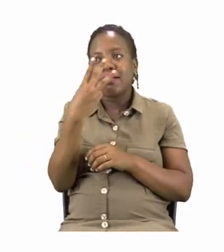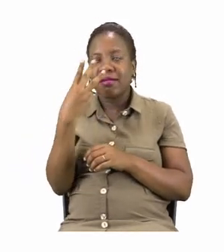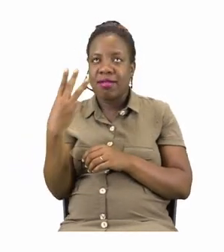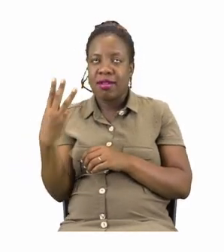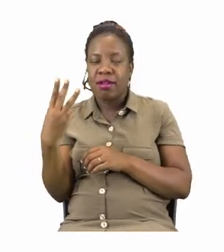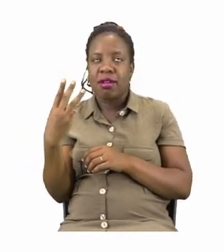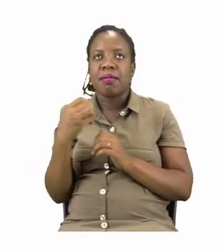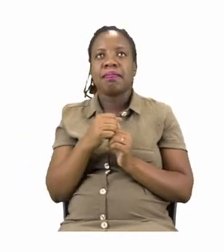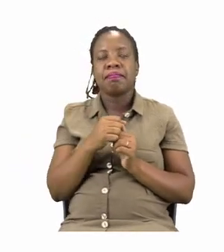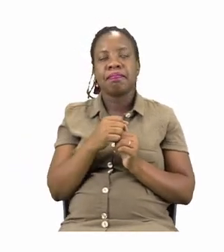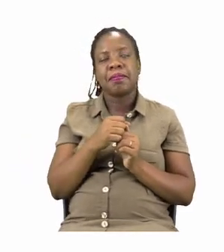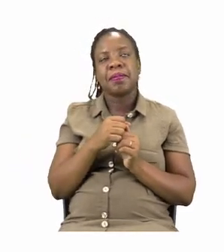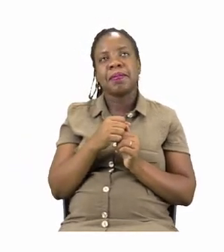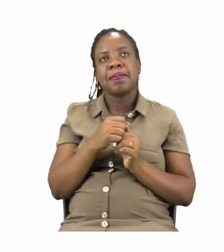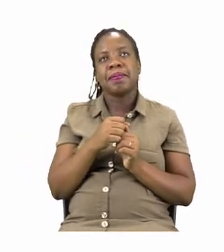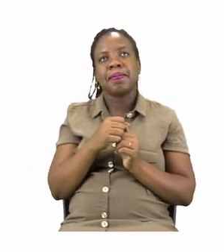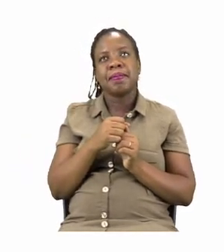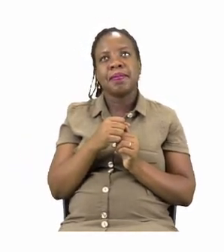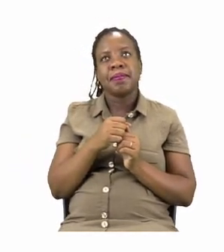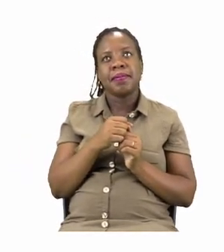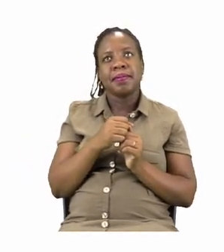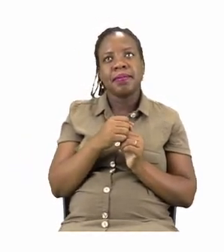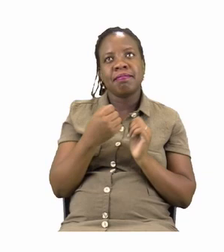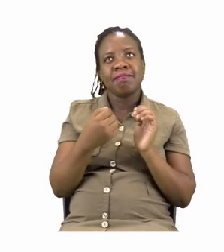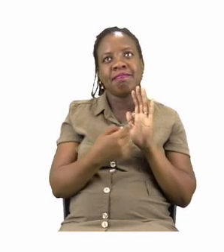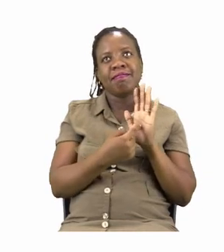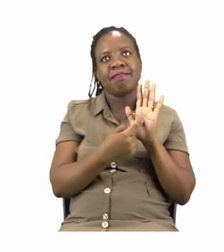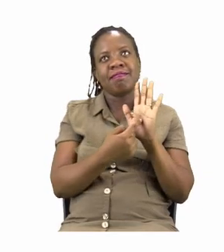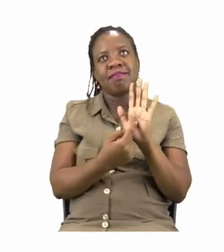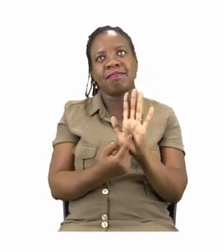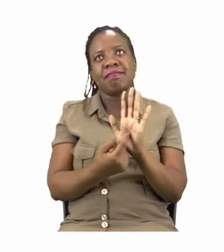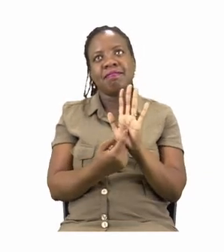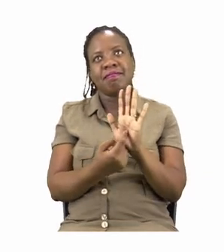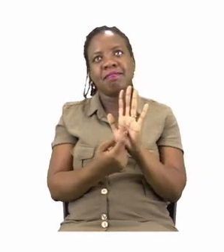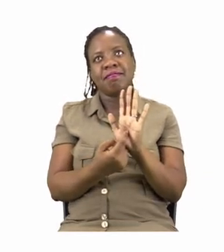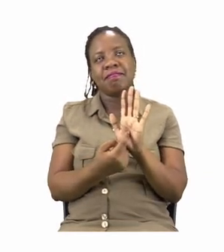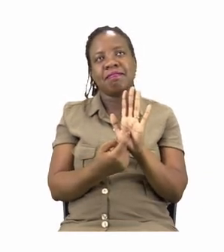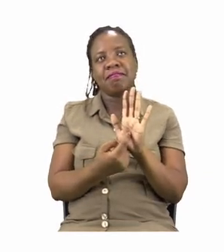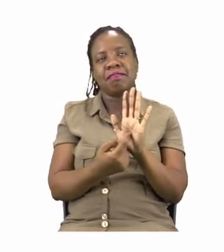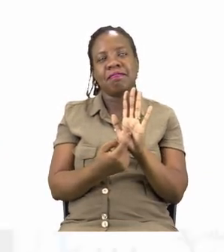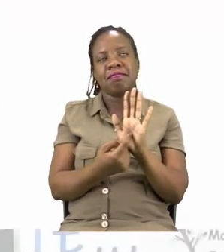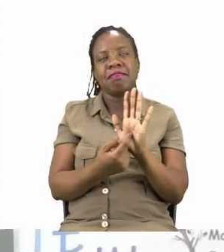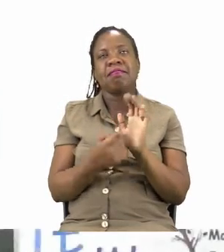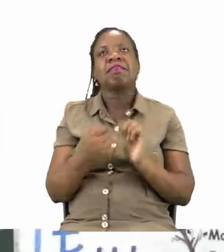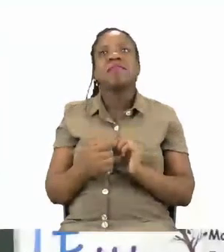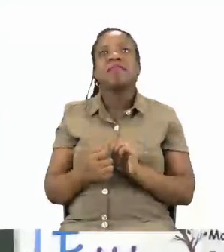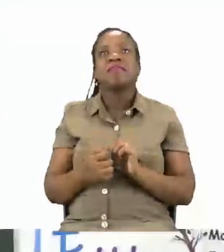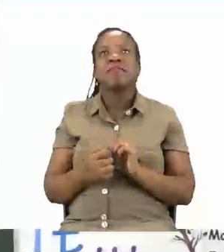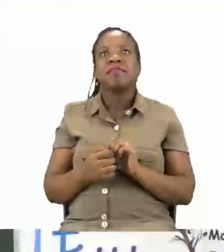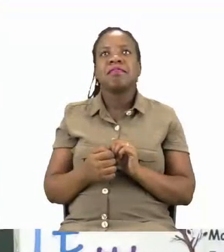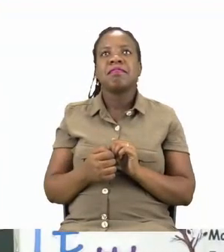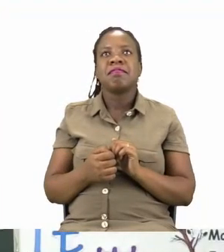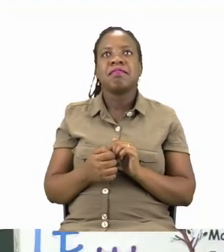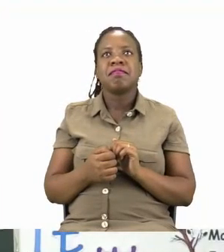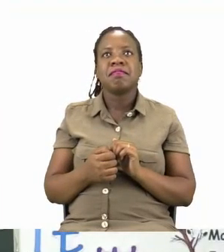for you as well. So let's quickly have a look on the board. Now here we say